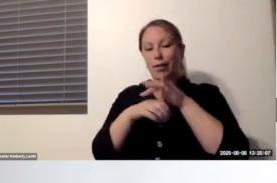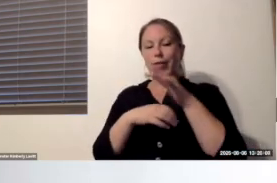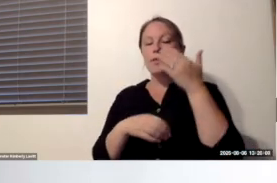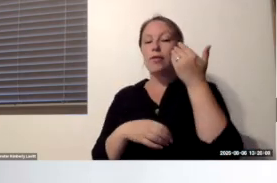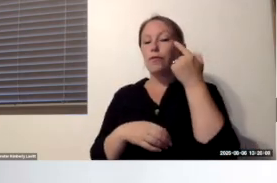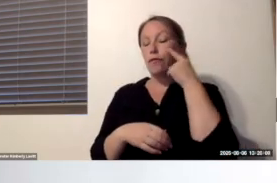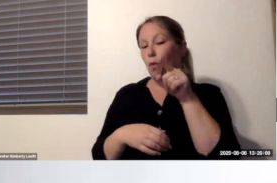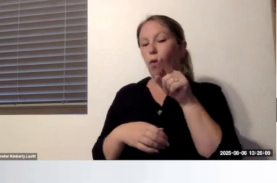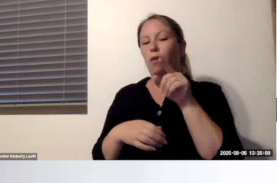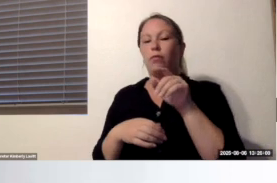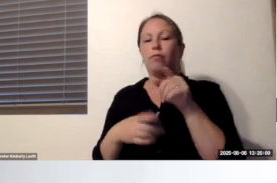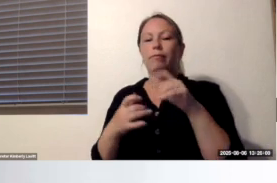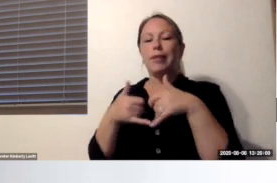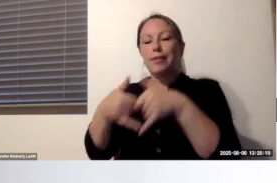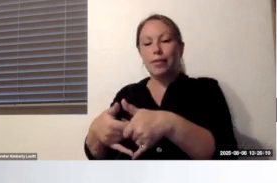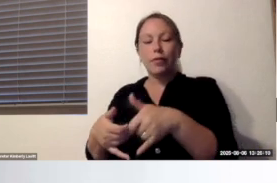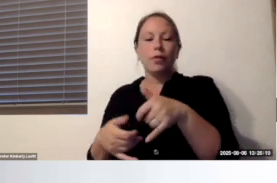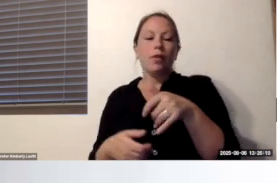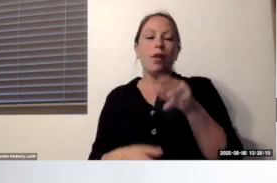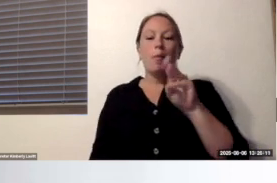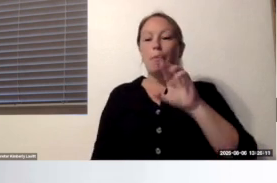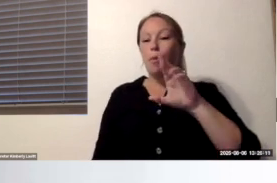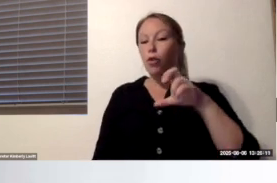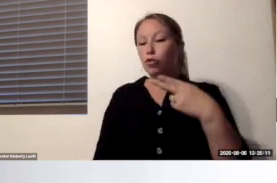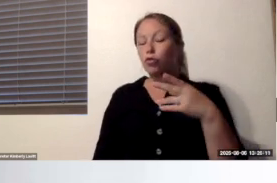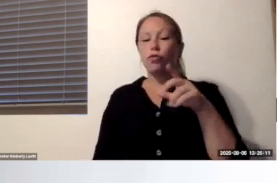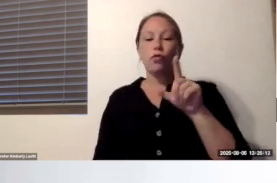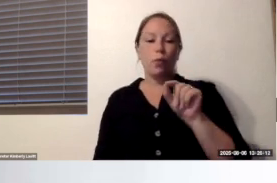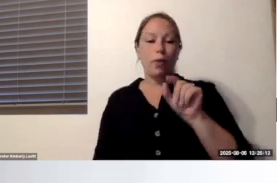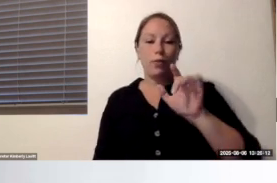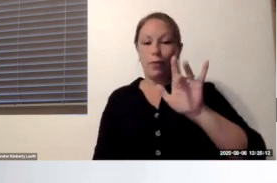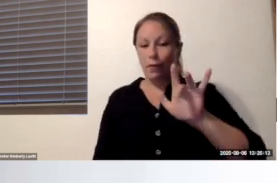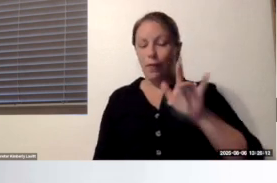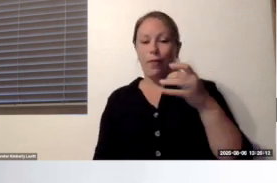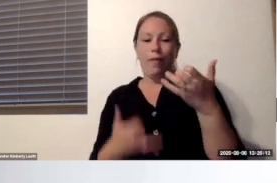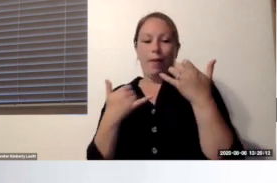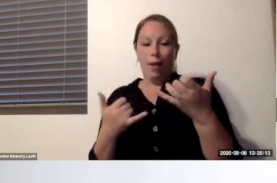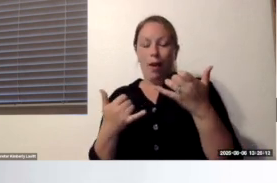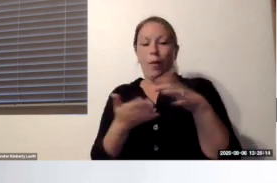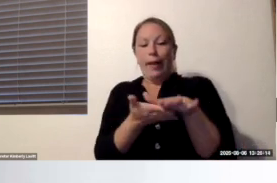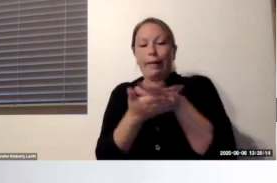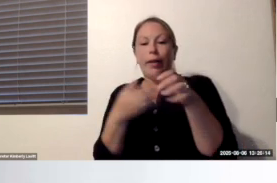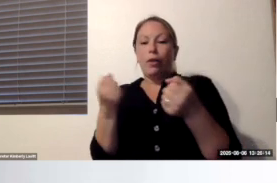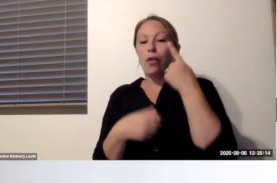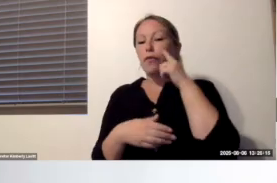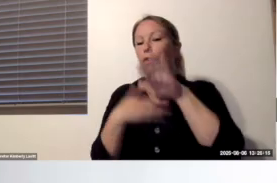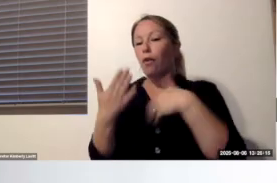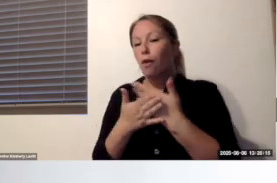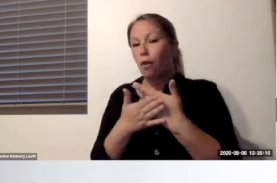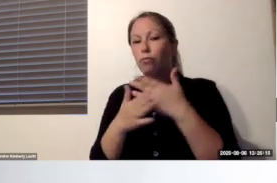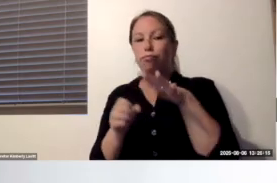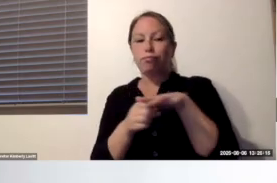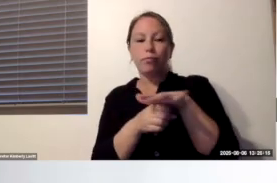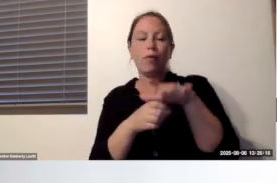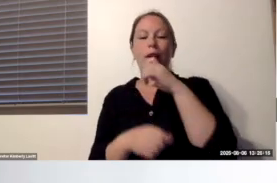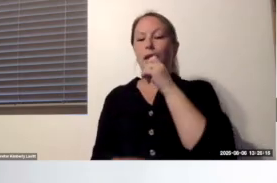As such, as of March 25, 2025, DCAP is now available to regional Clean Cars for All regions for